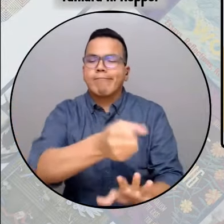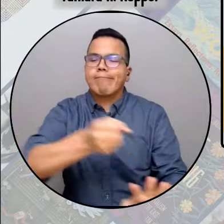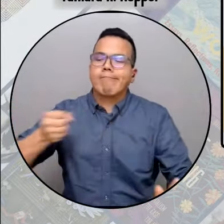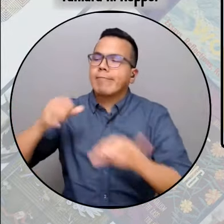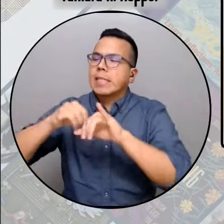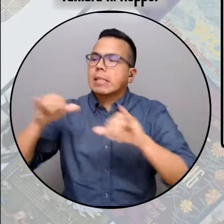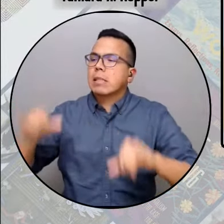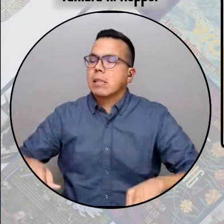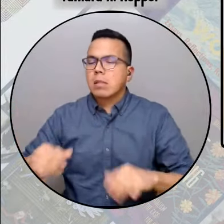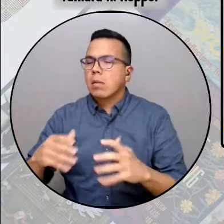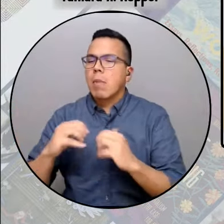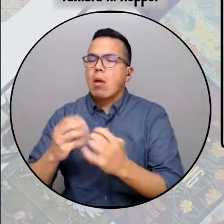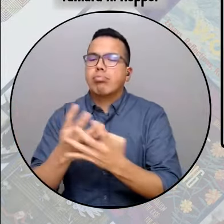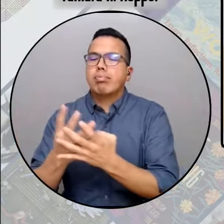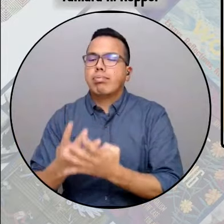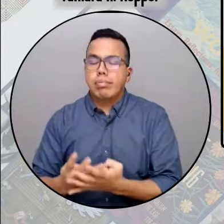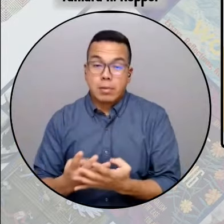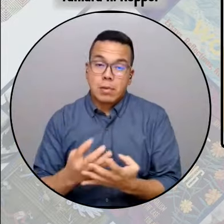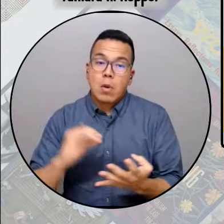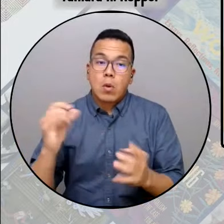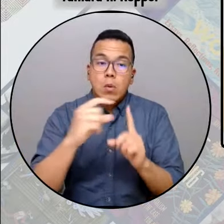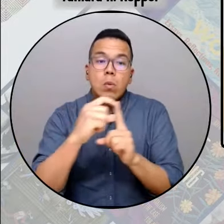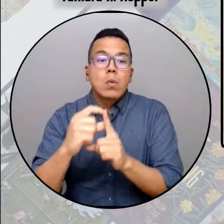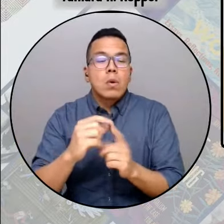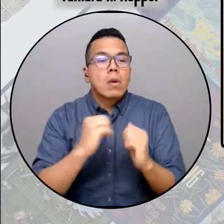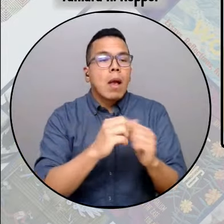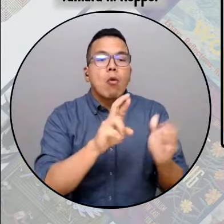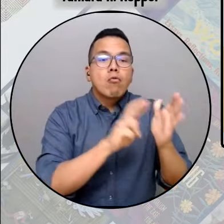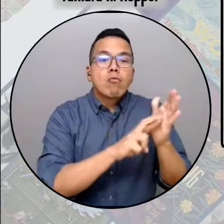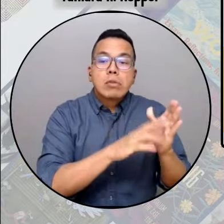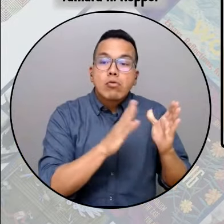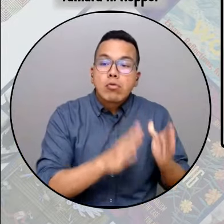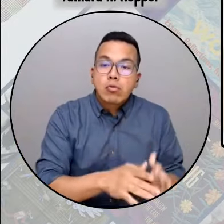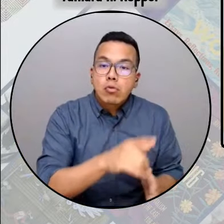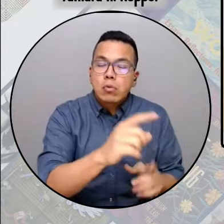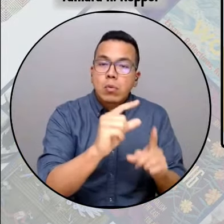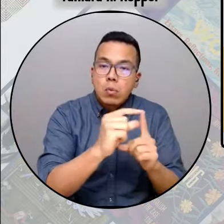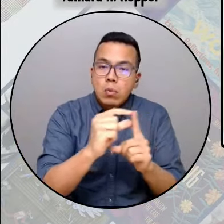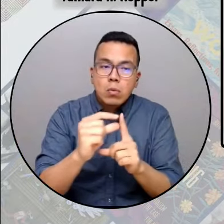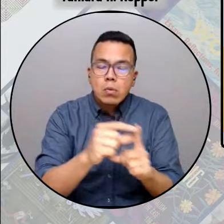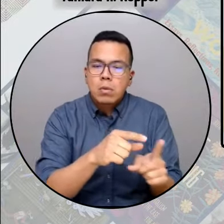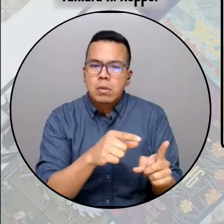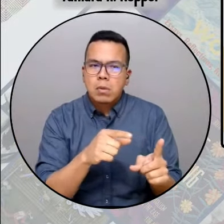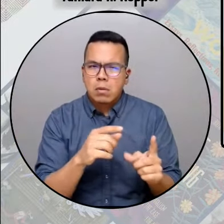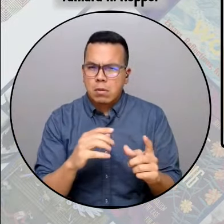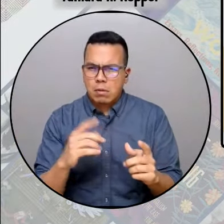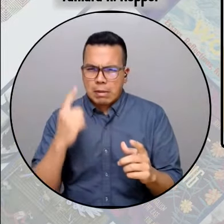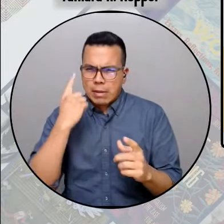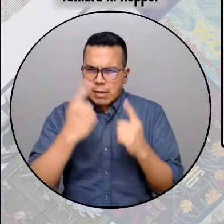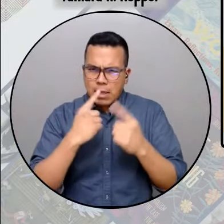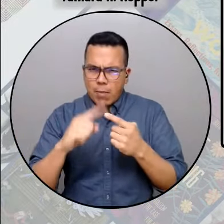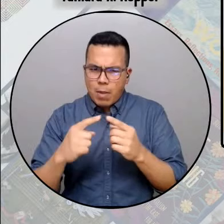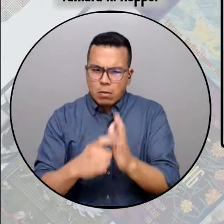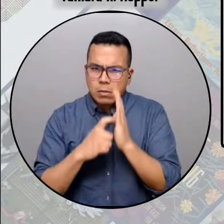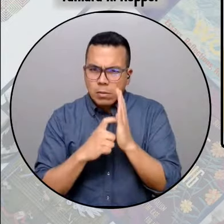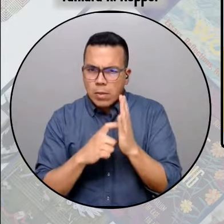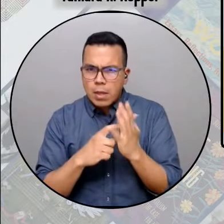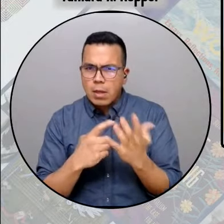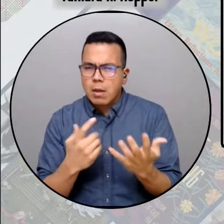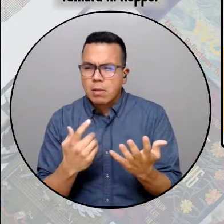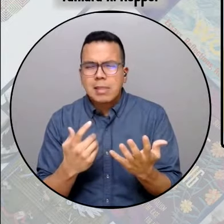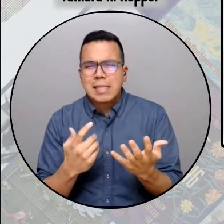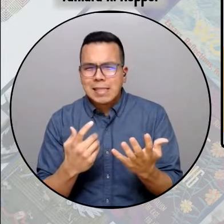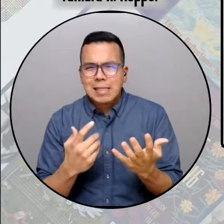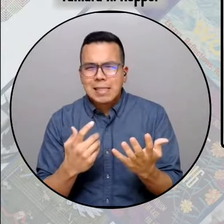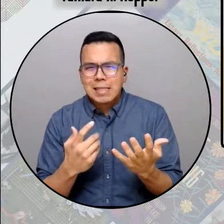how researchers use it, and also in terms of our demands. So we're thinking about that kind of data agility and ability to kind of move